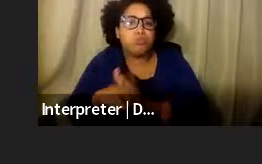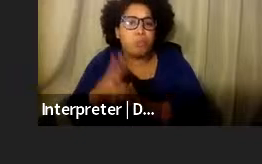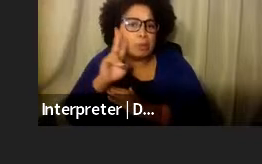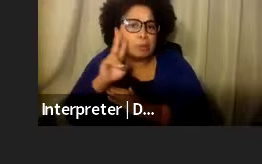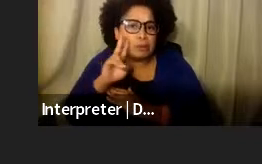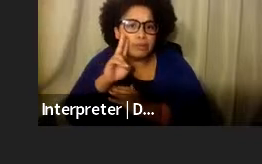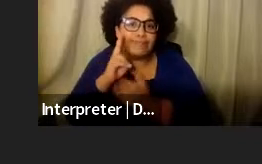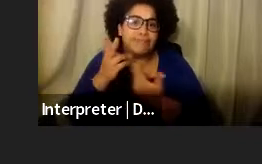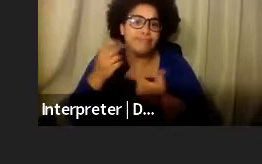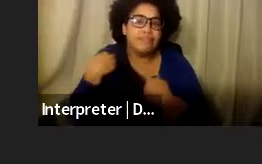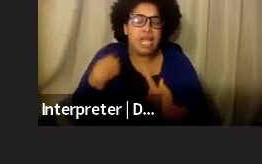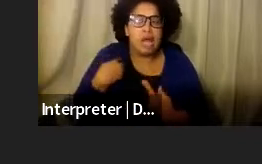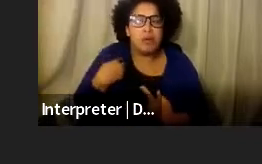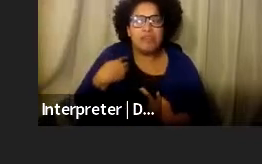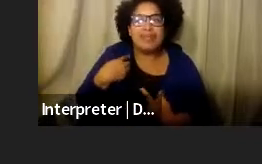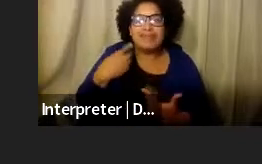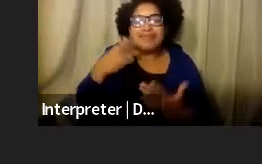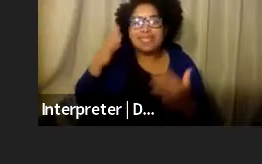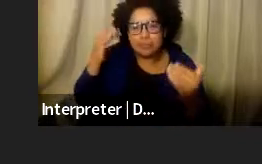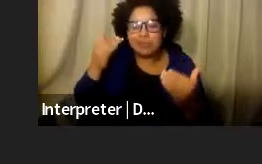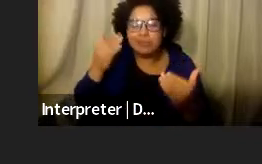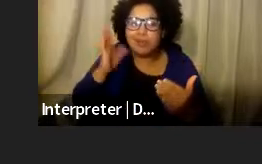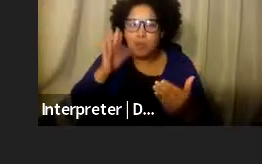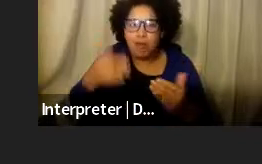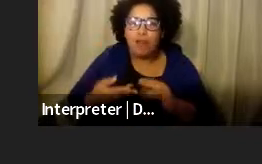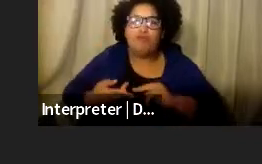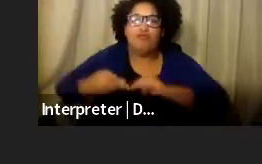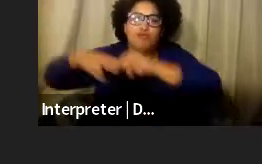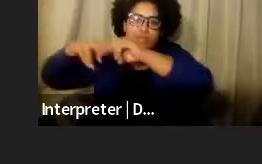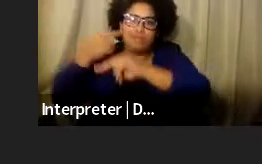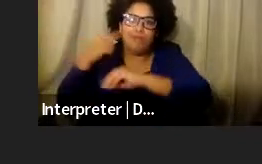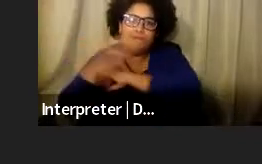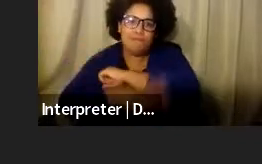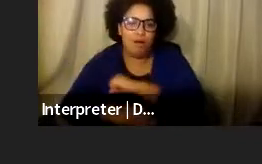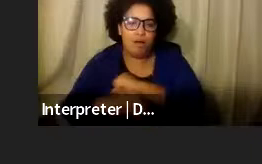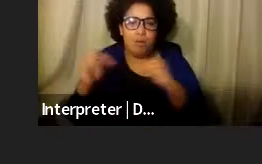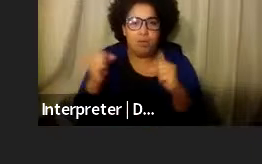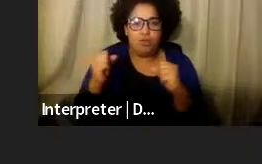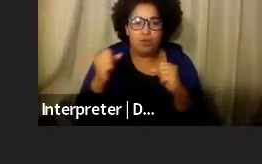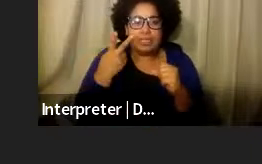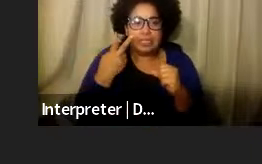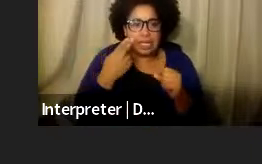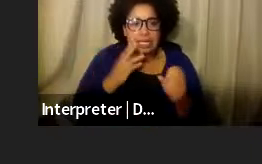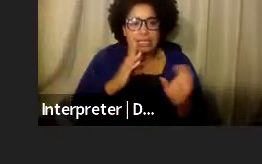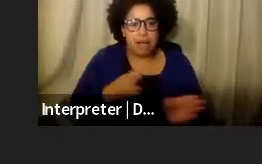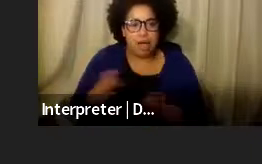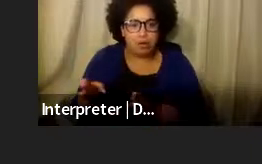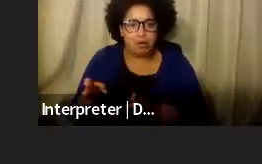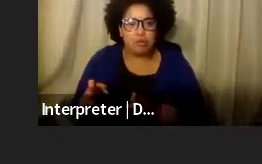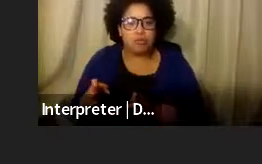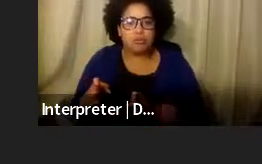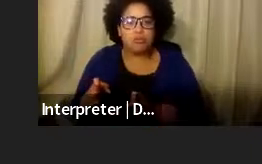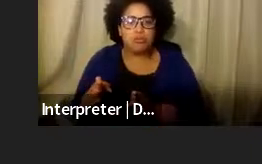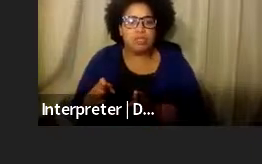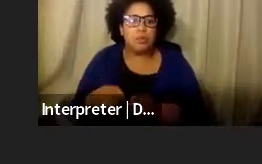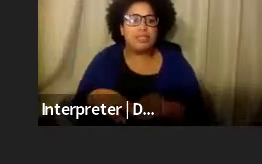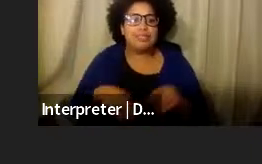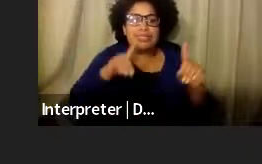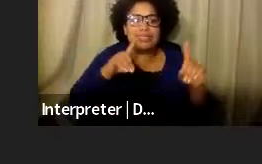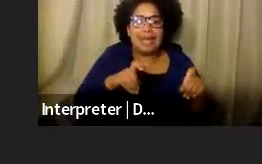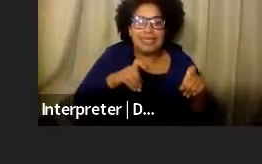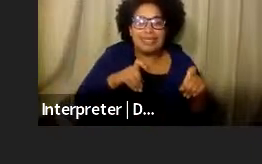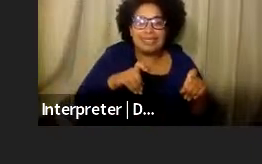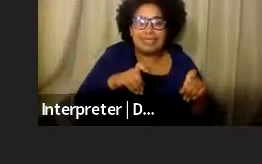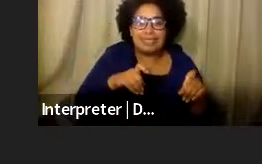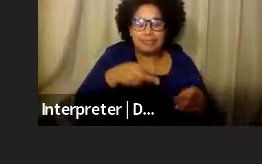slide. But we see this pattern when we look at different things. So this is test